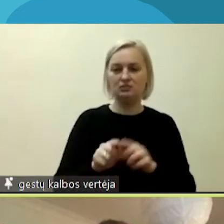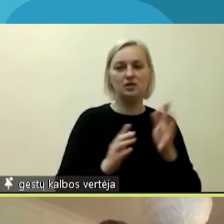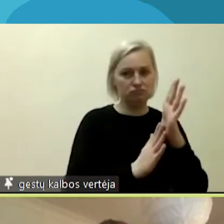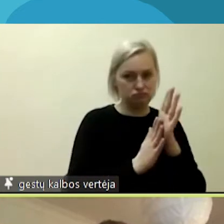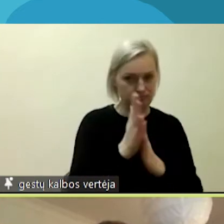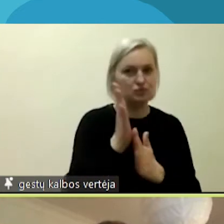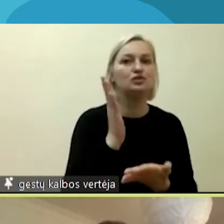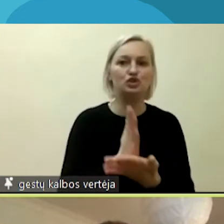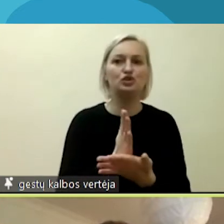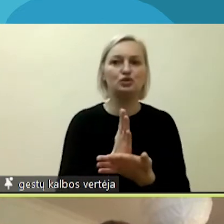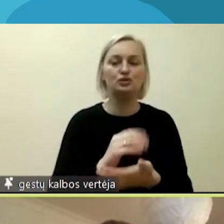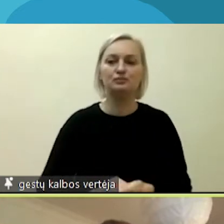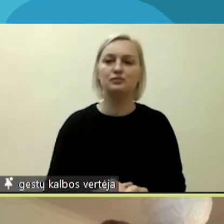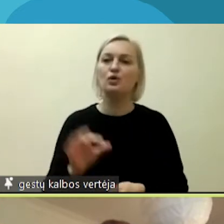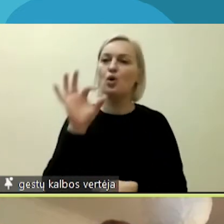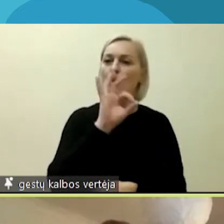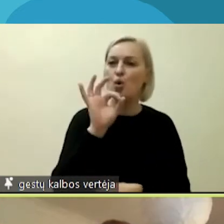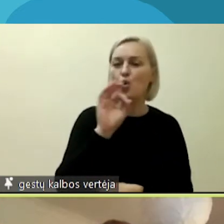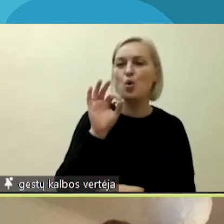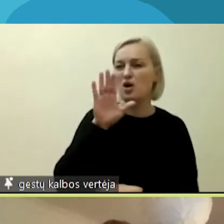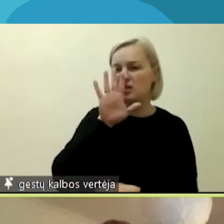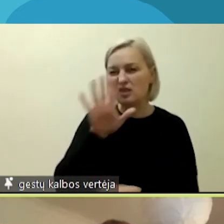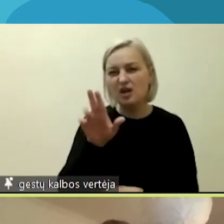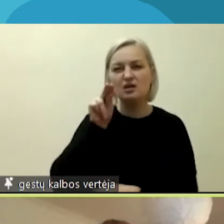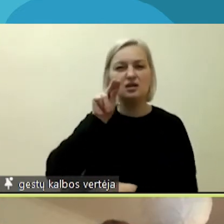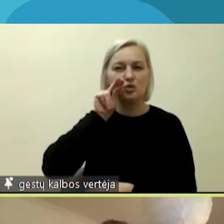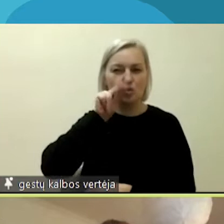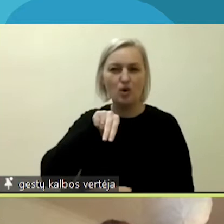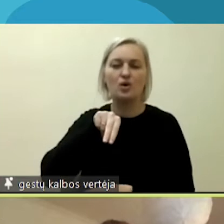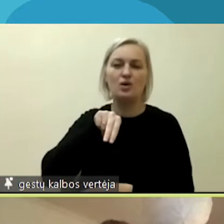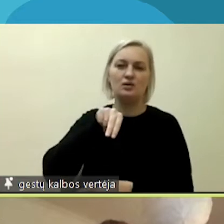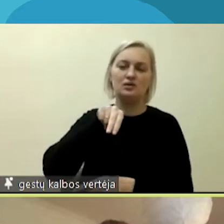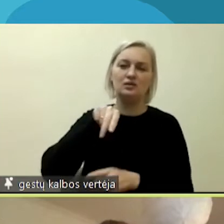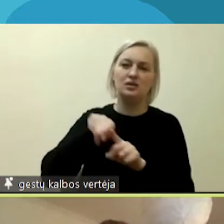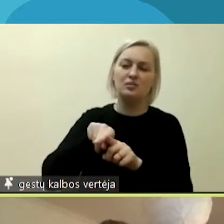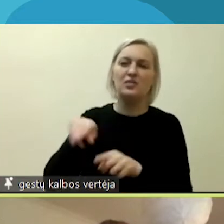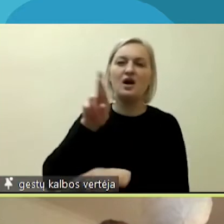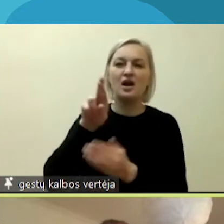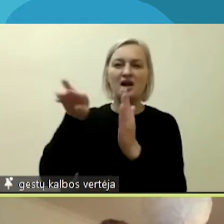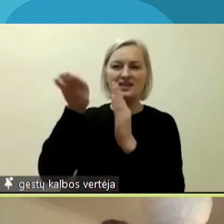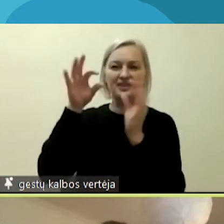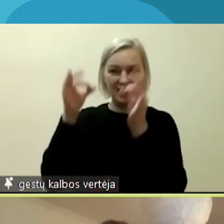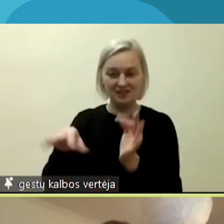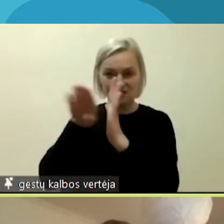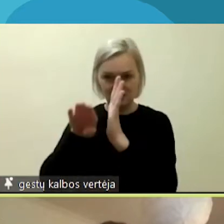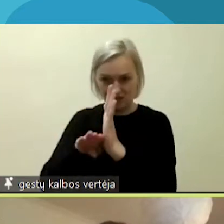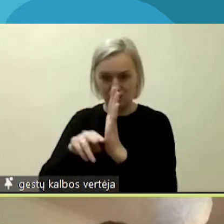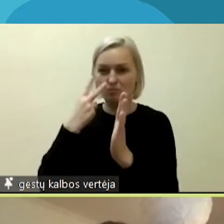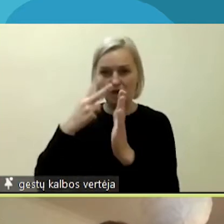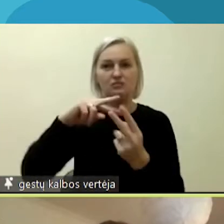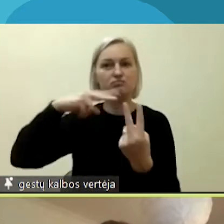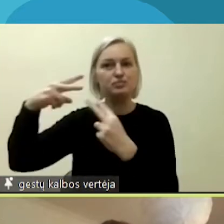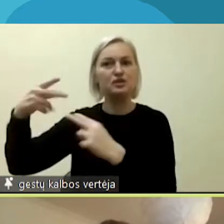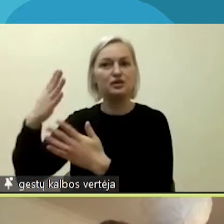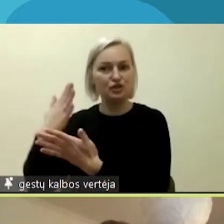crime legislation next year. And we've seen significant progress on hate crime practice across a range of areas. And this speaks to